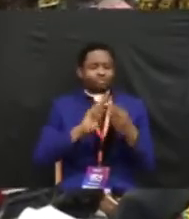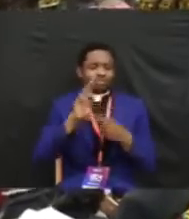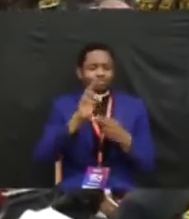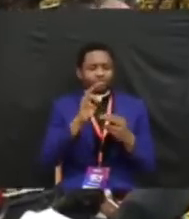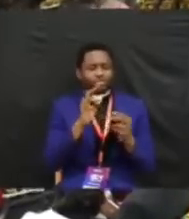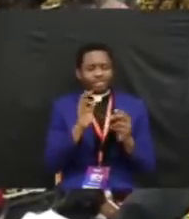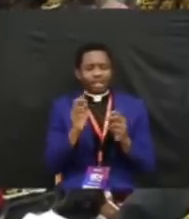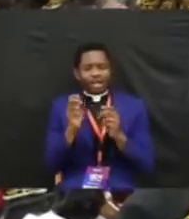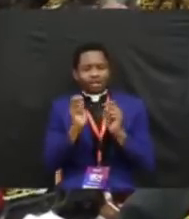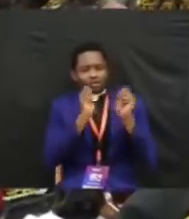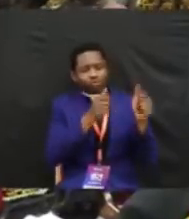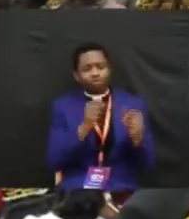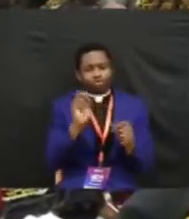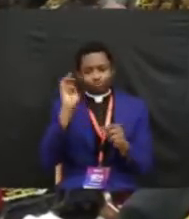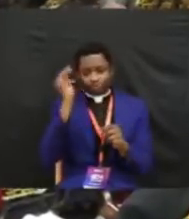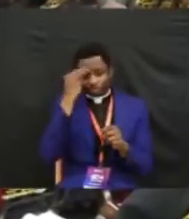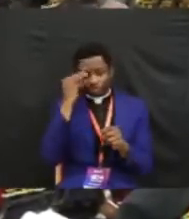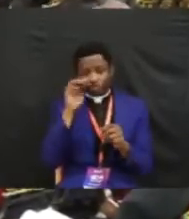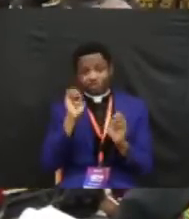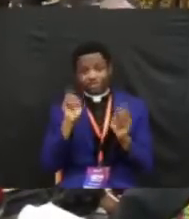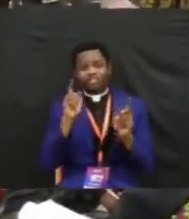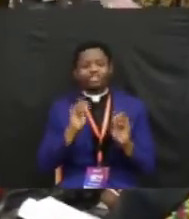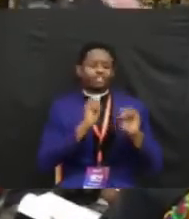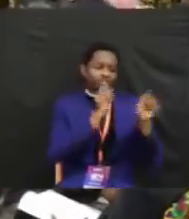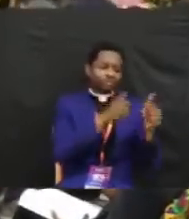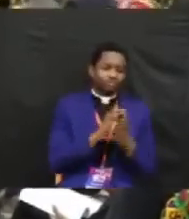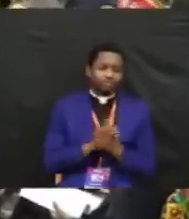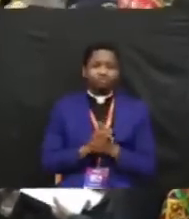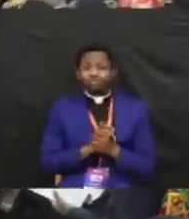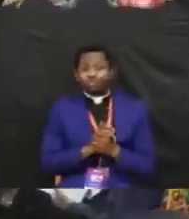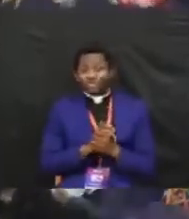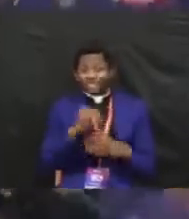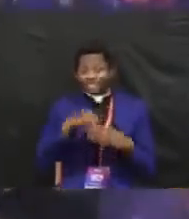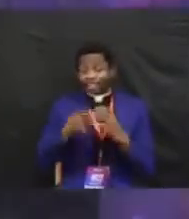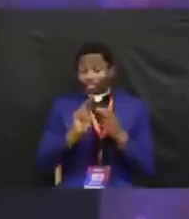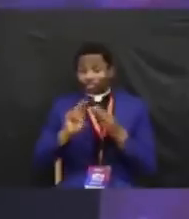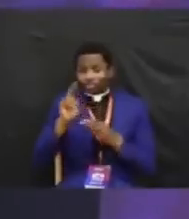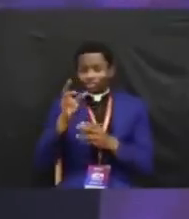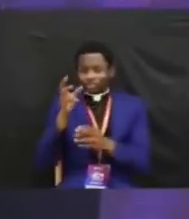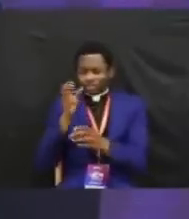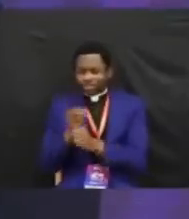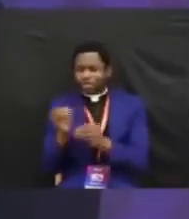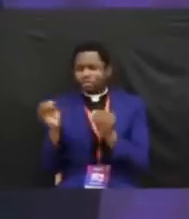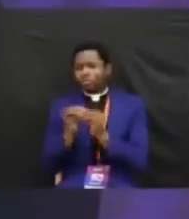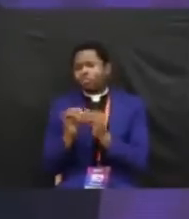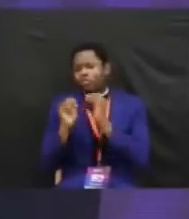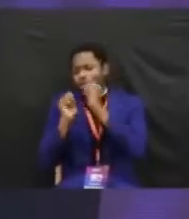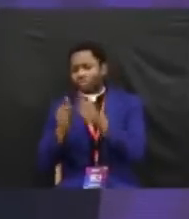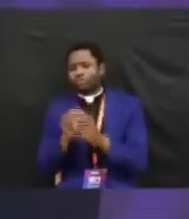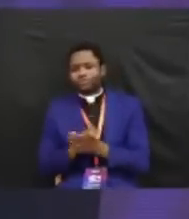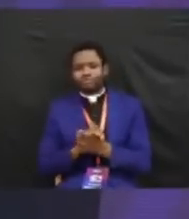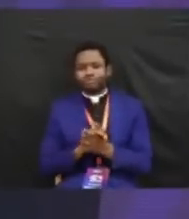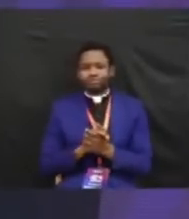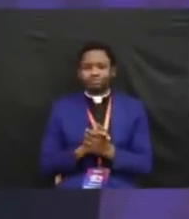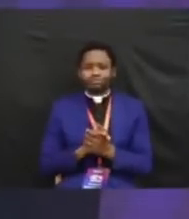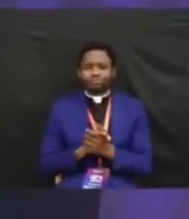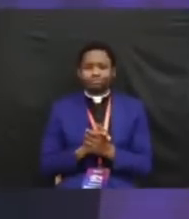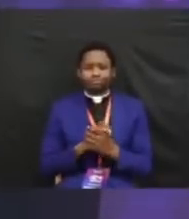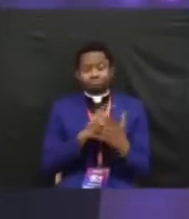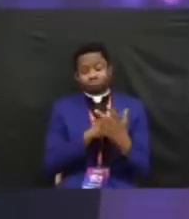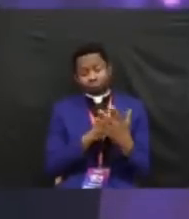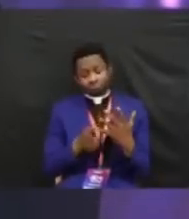to the glory of God. The university during the reporting period won several awards. They